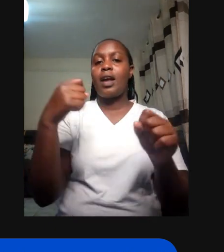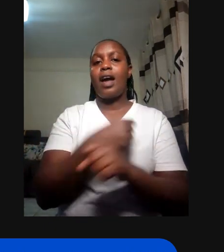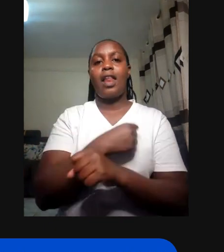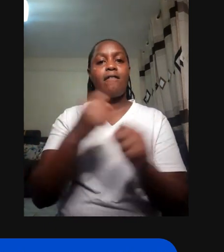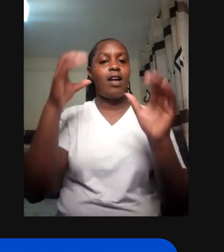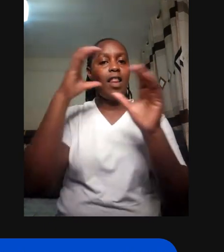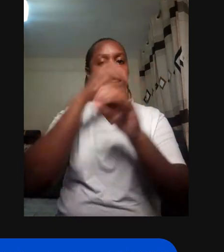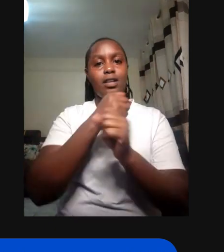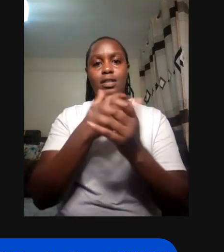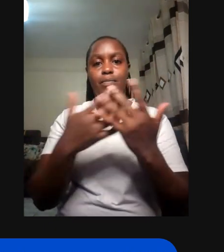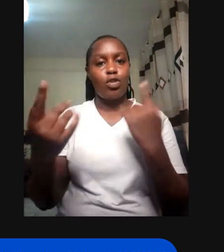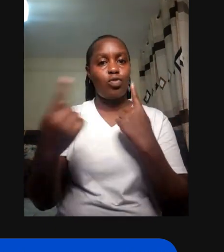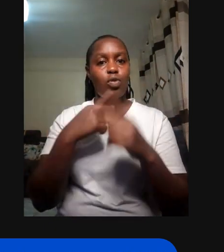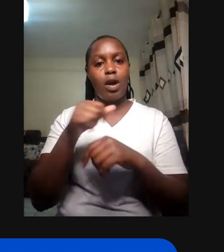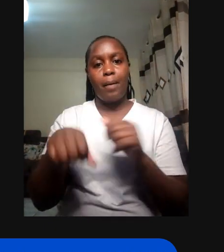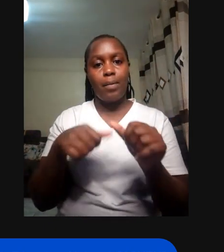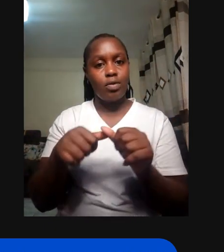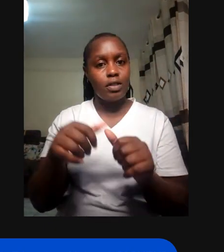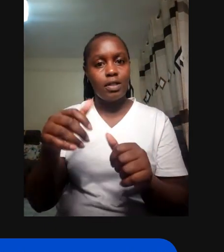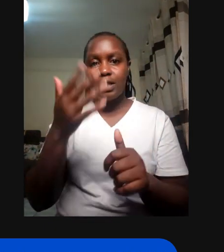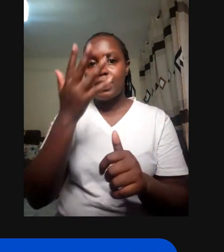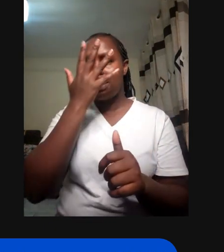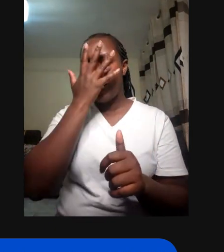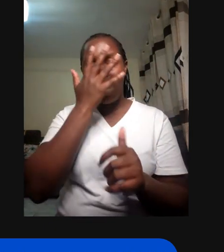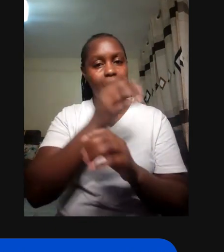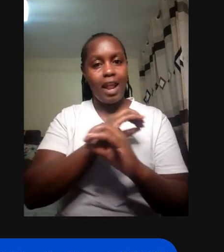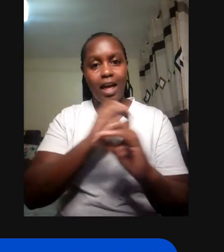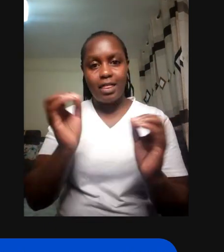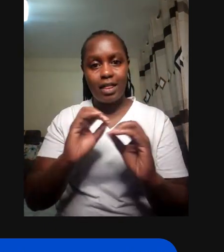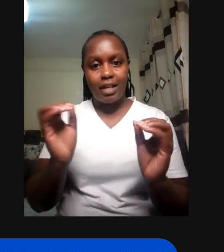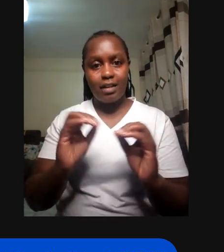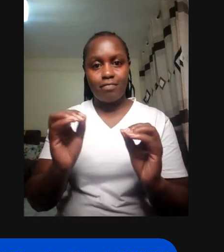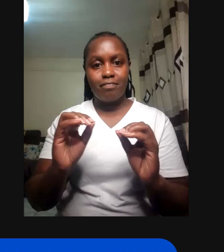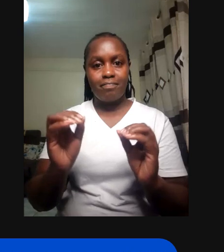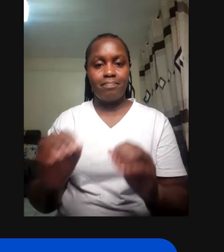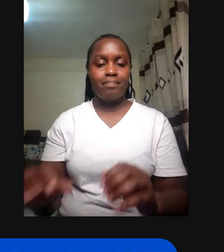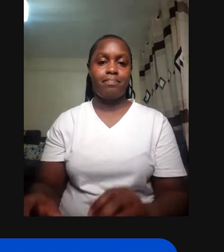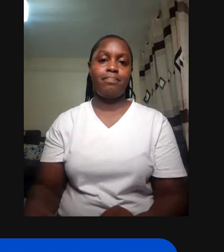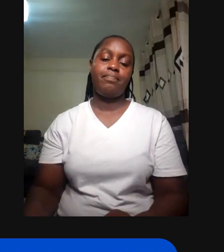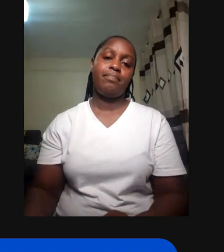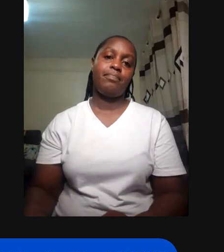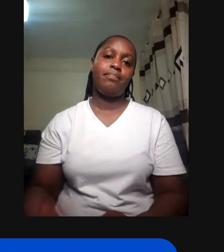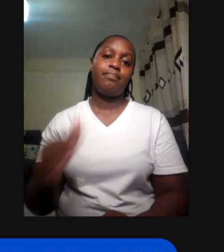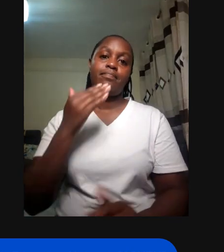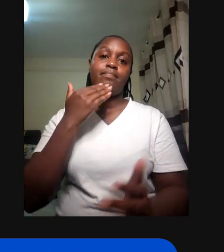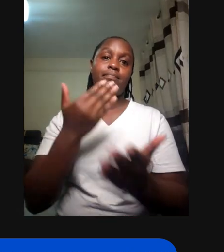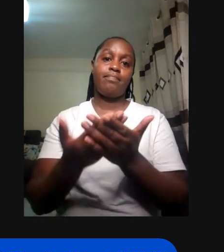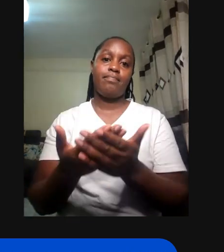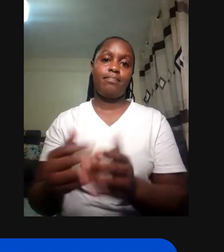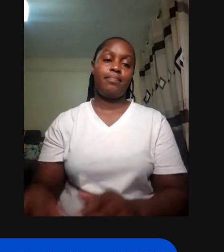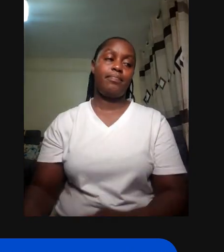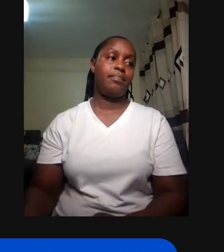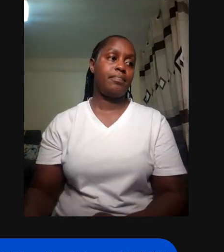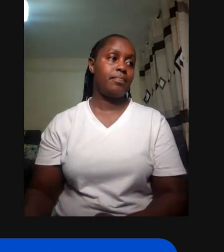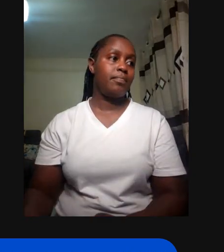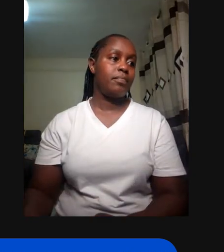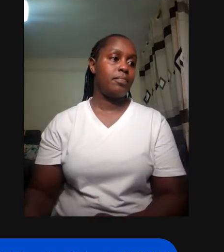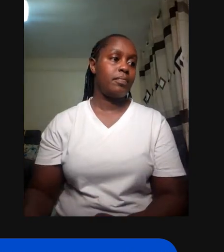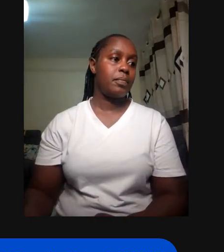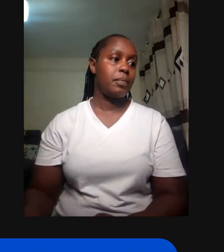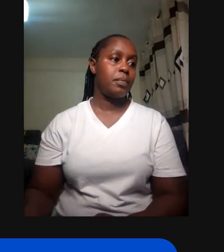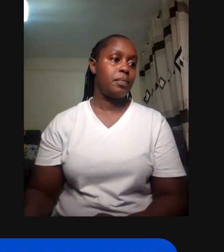speak about. So never shy away. And that's my parting shot to you all. Thank you so much. Thank you so